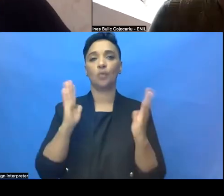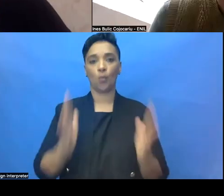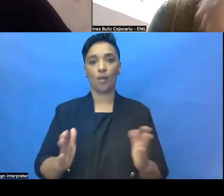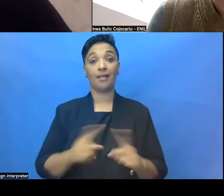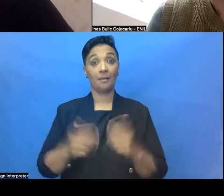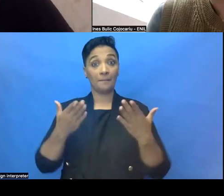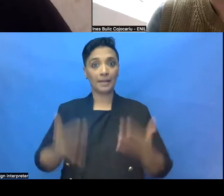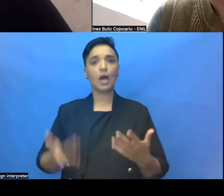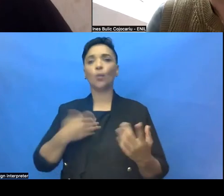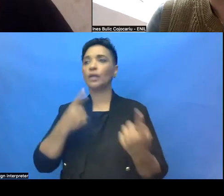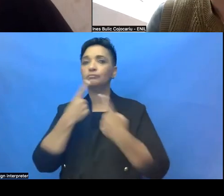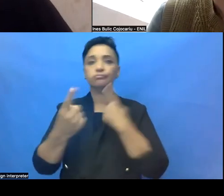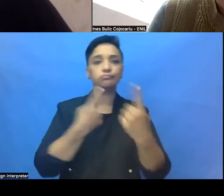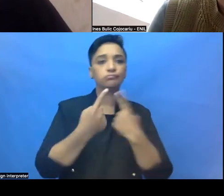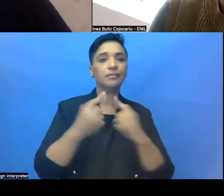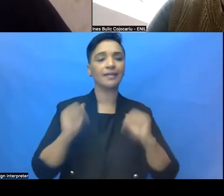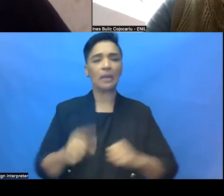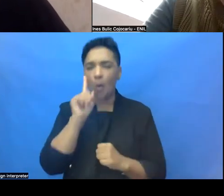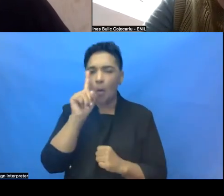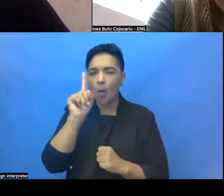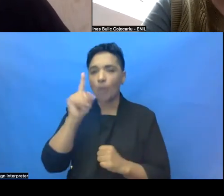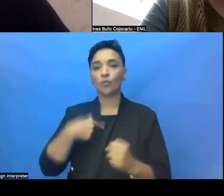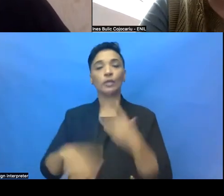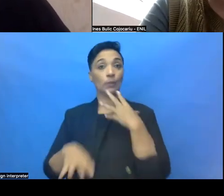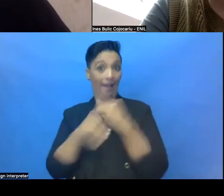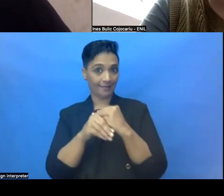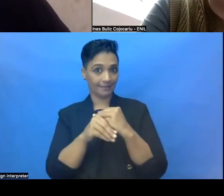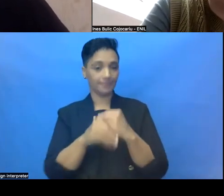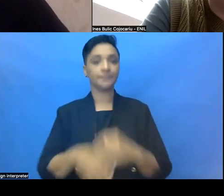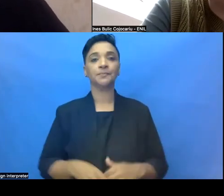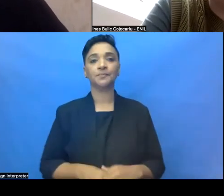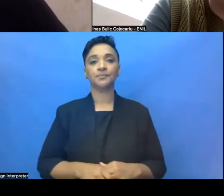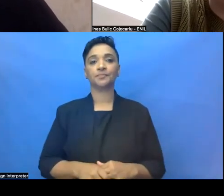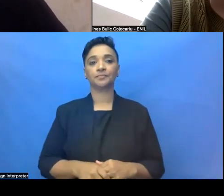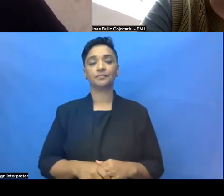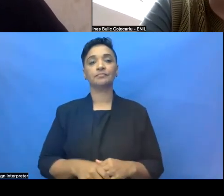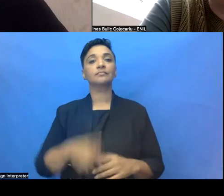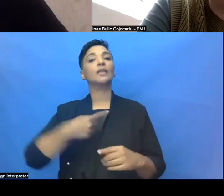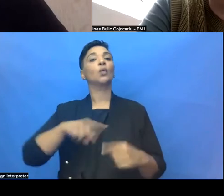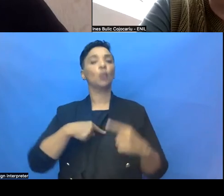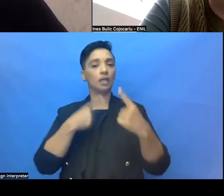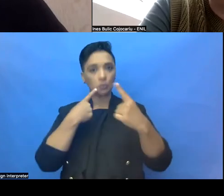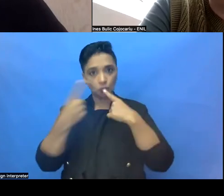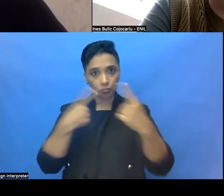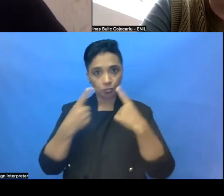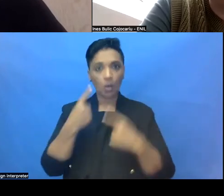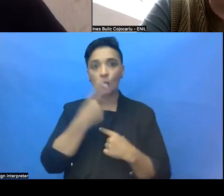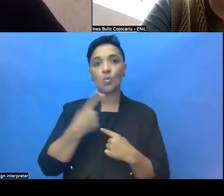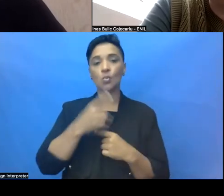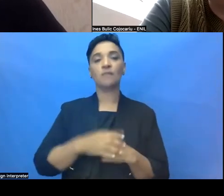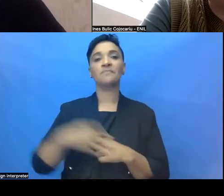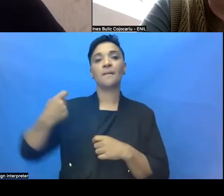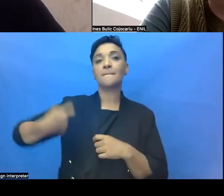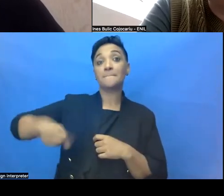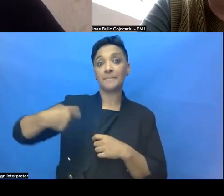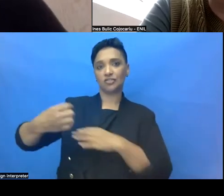different discussions. Maybe just one thing which I can add. We talked with presidential advisor of